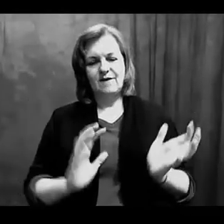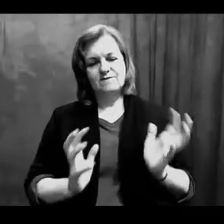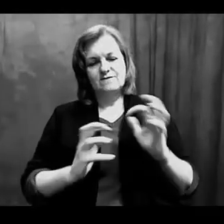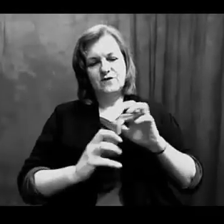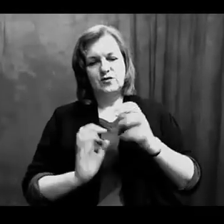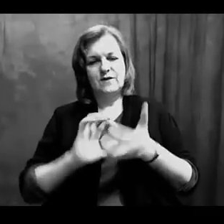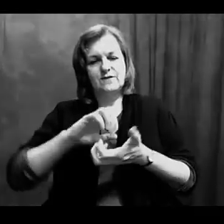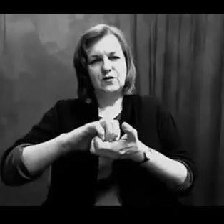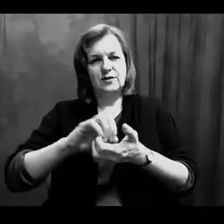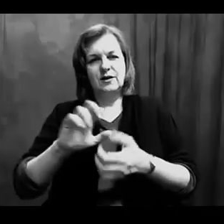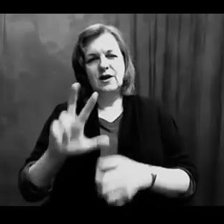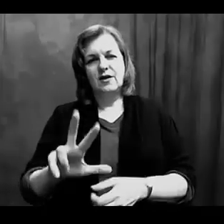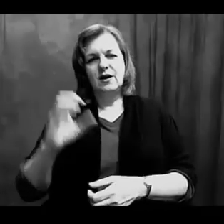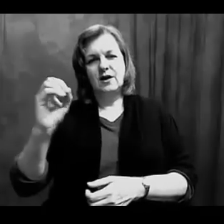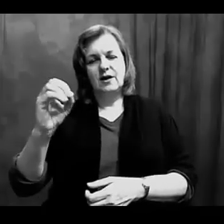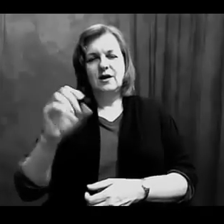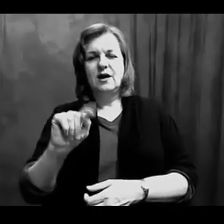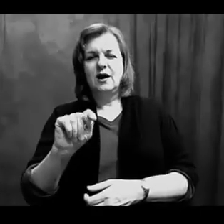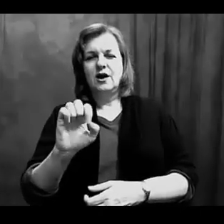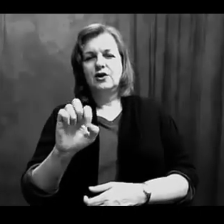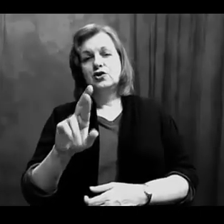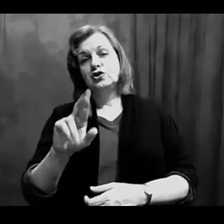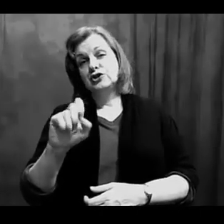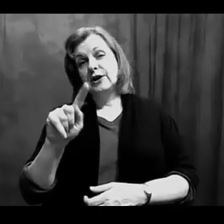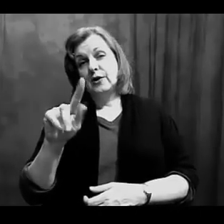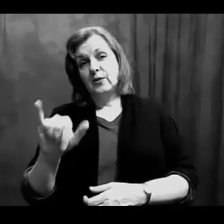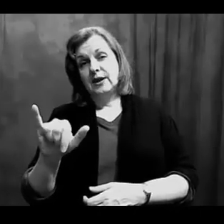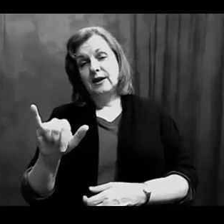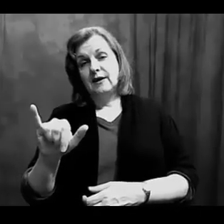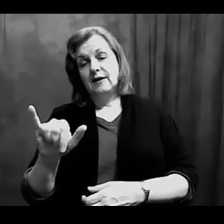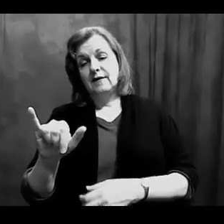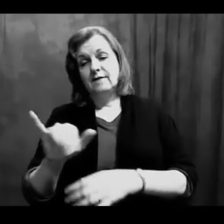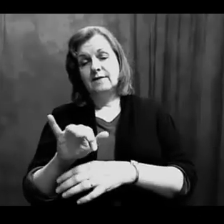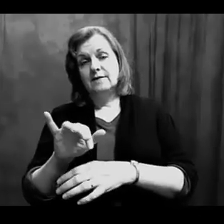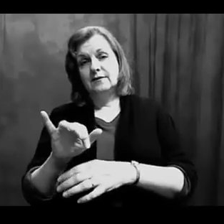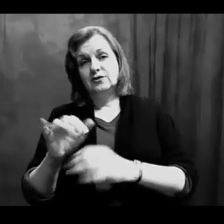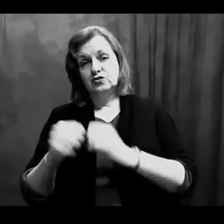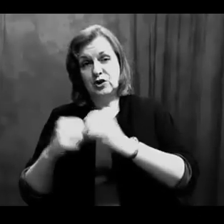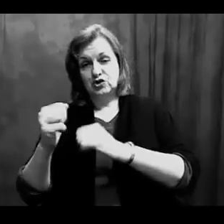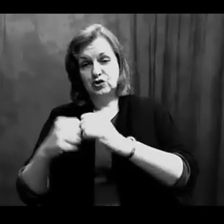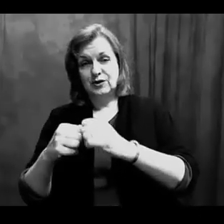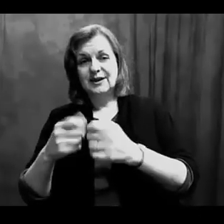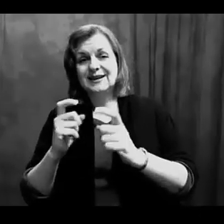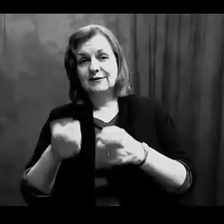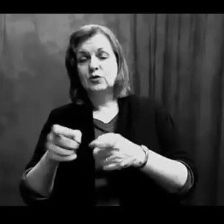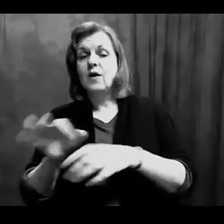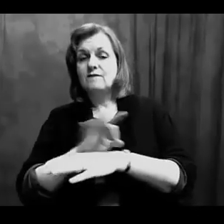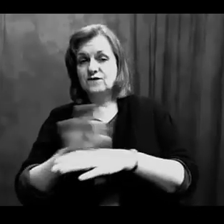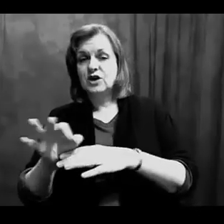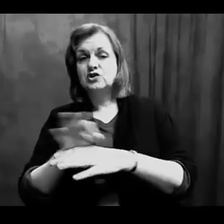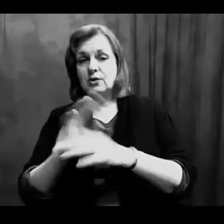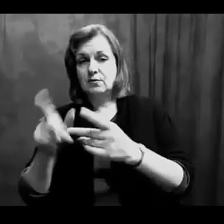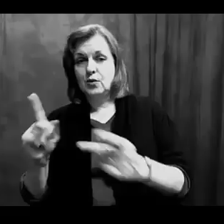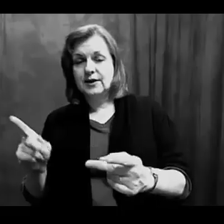then we fold and fold. The tertiary structure could give you a functional protein.